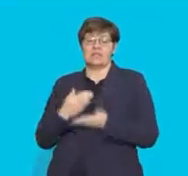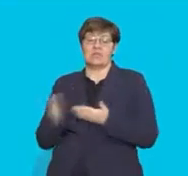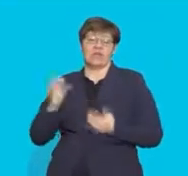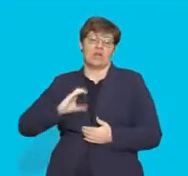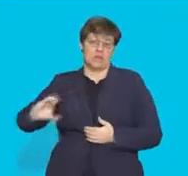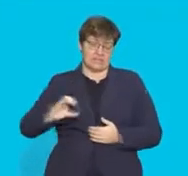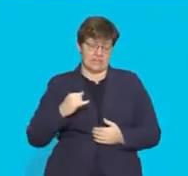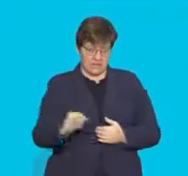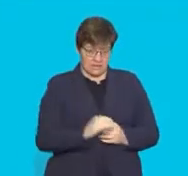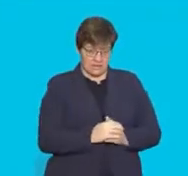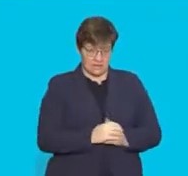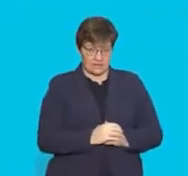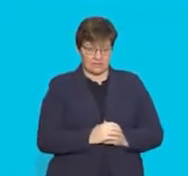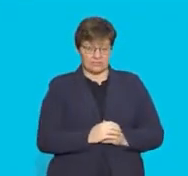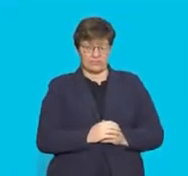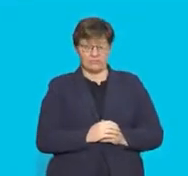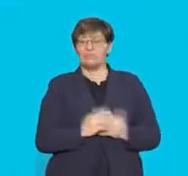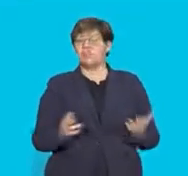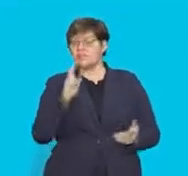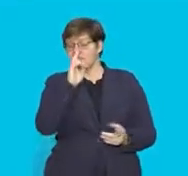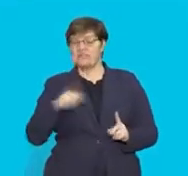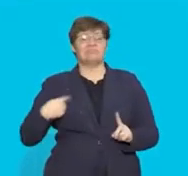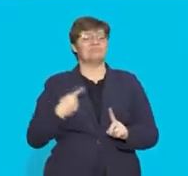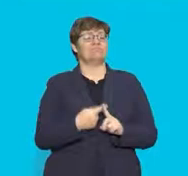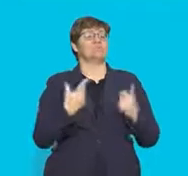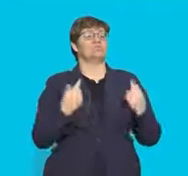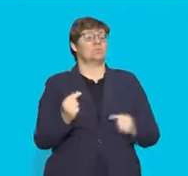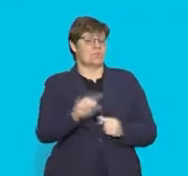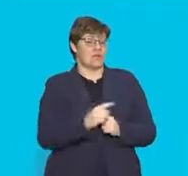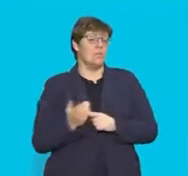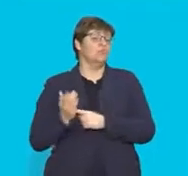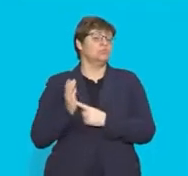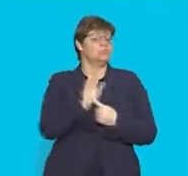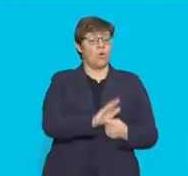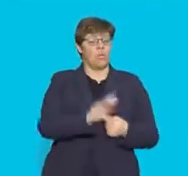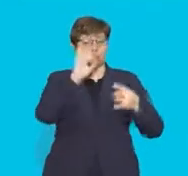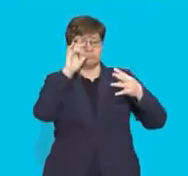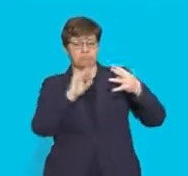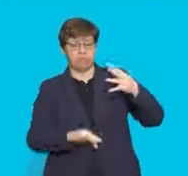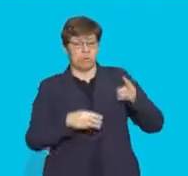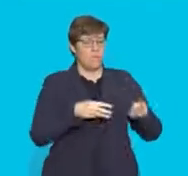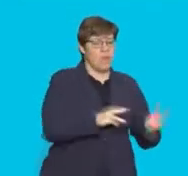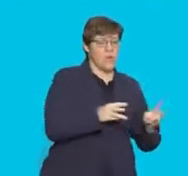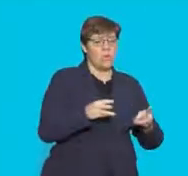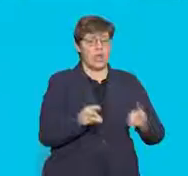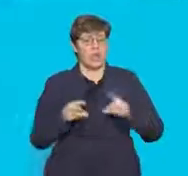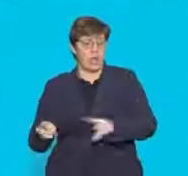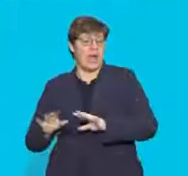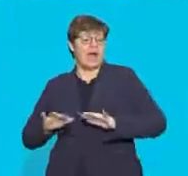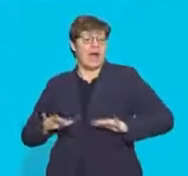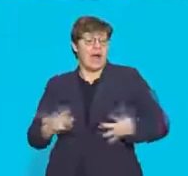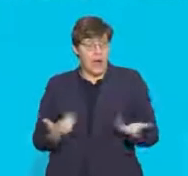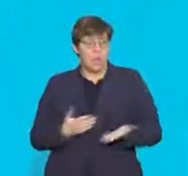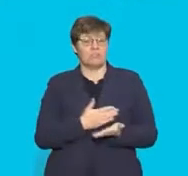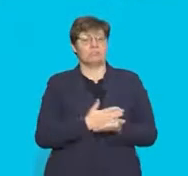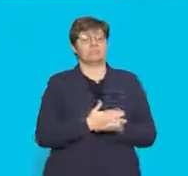asset disposal. So clearly you can see from what we have done here, I've shown you all the different ways in which we